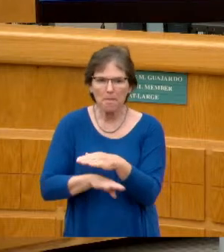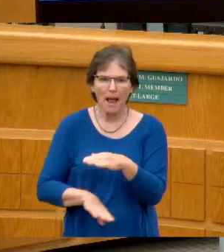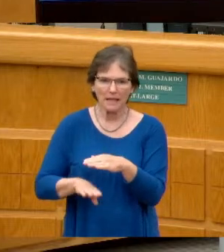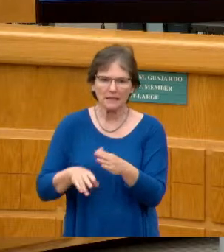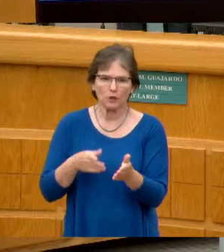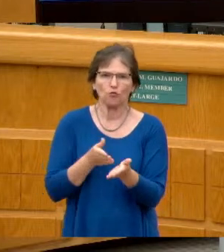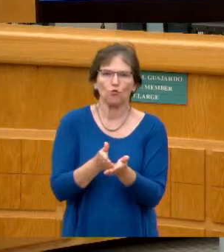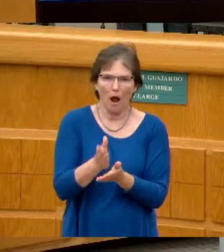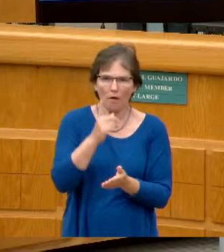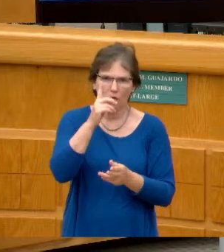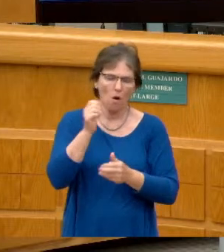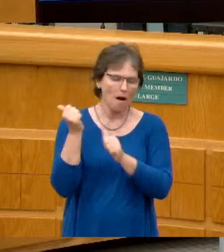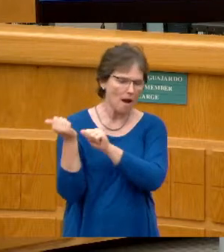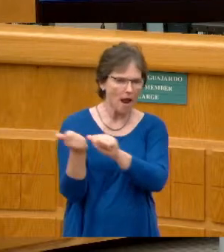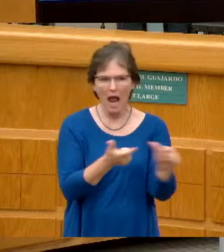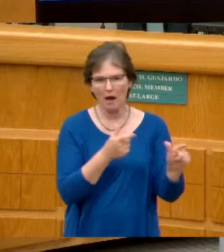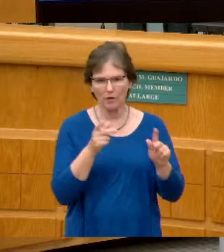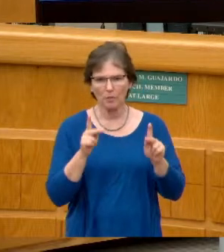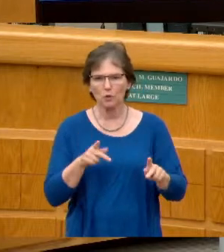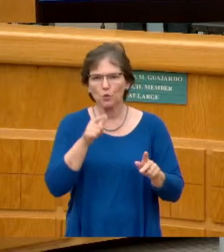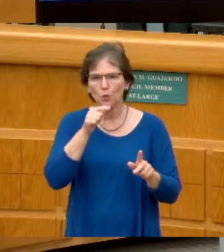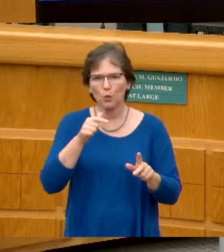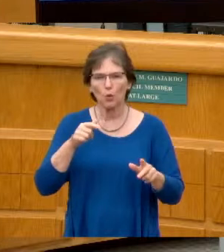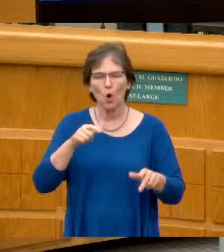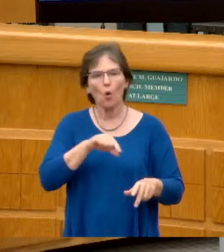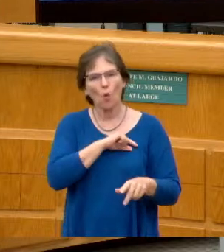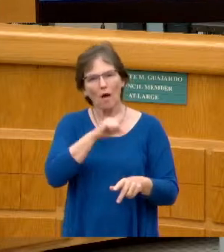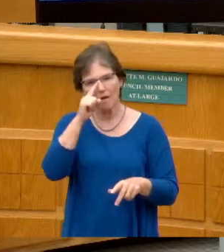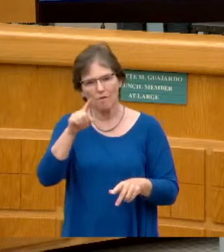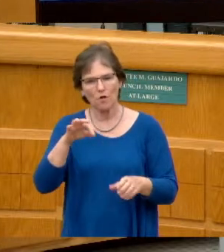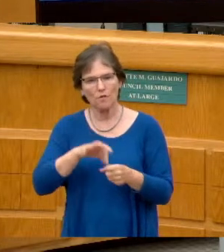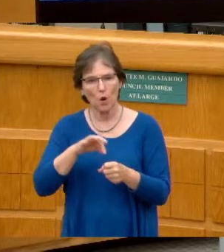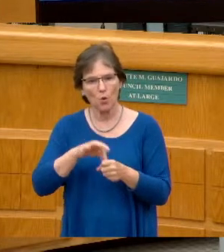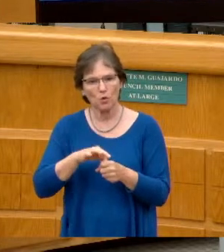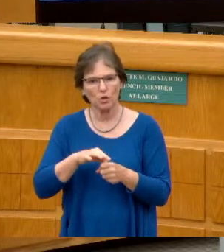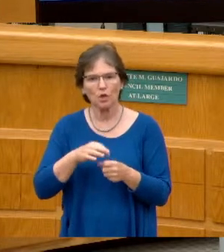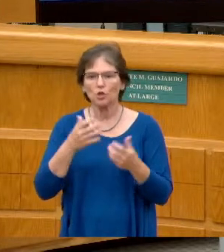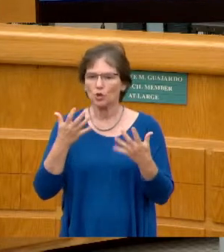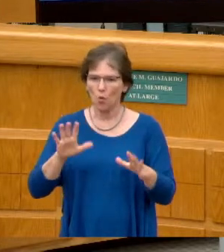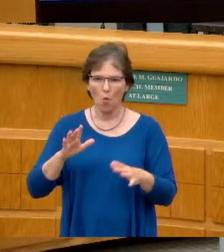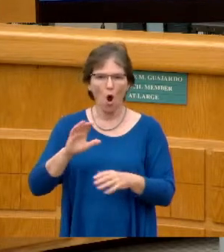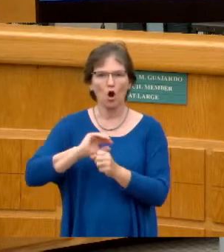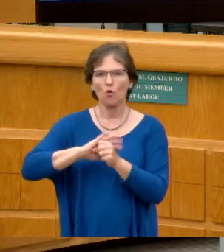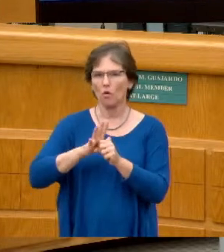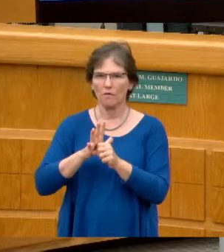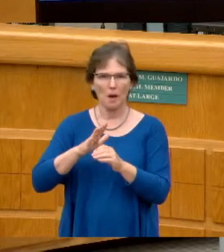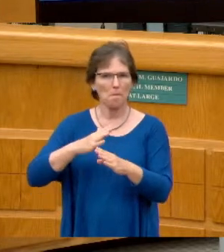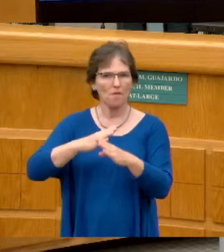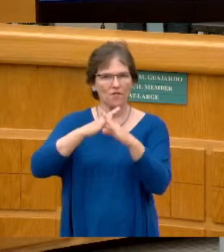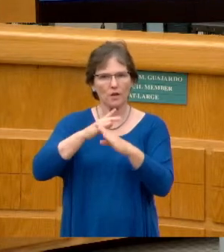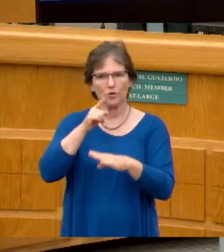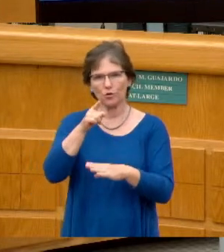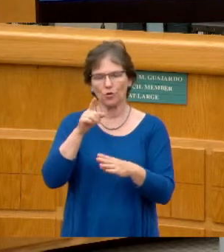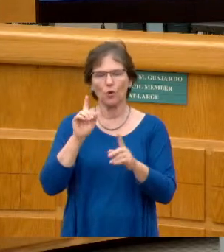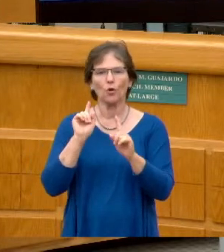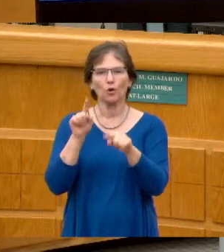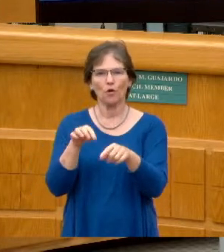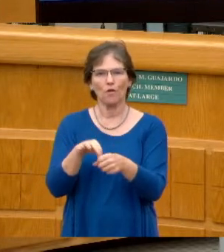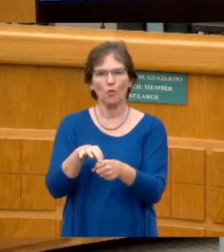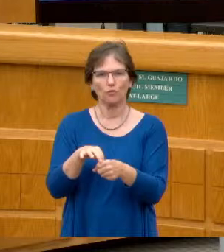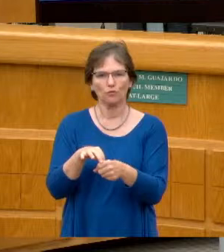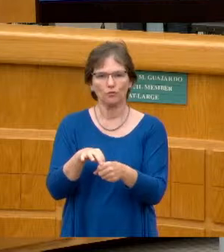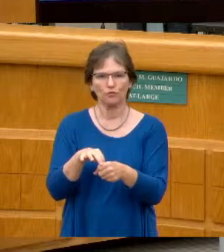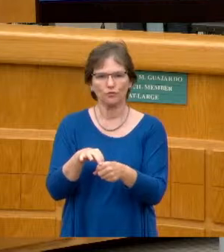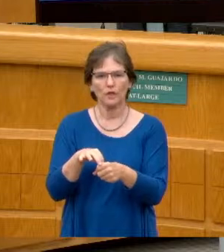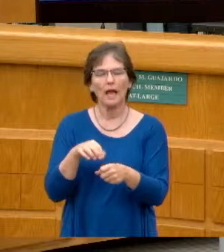health information from the Texas Secretary of State, which has issued safe voting operating protocols from the CDC.